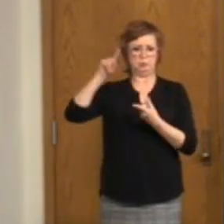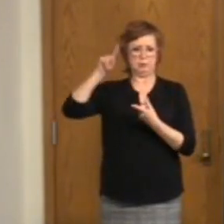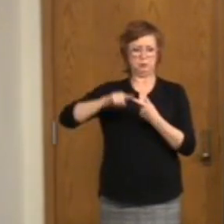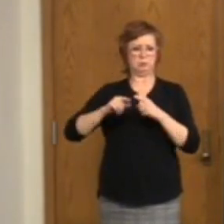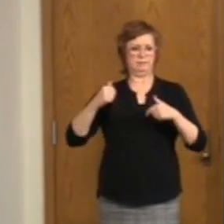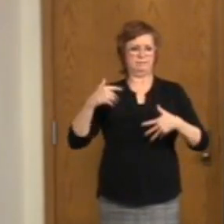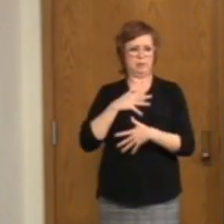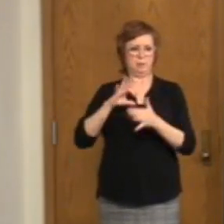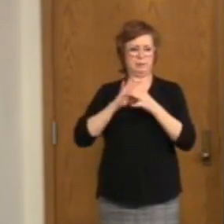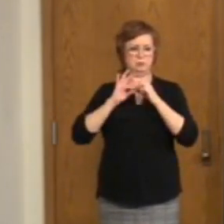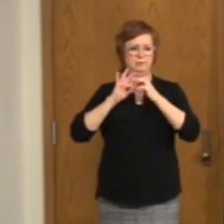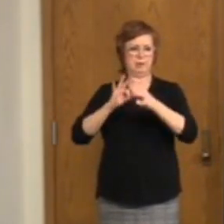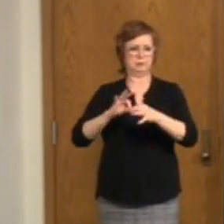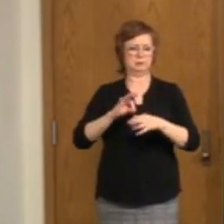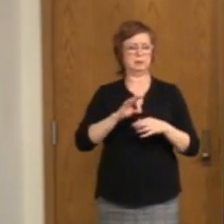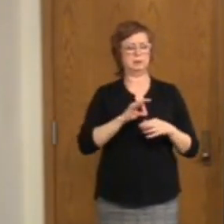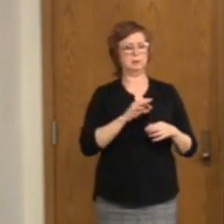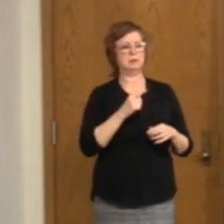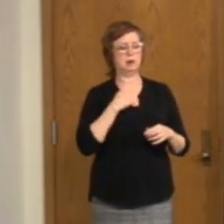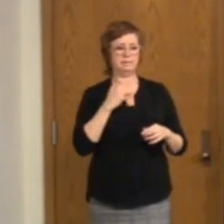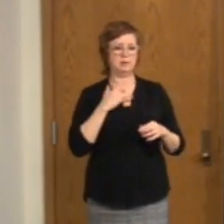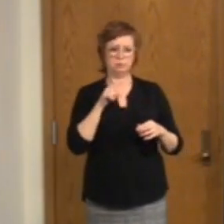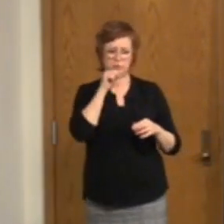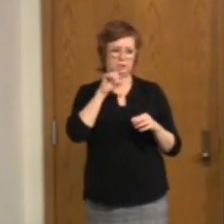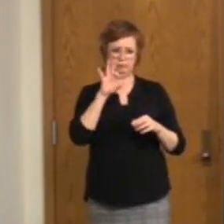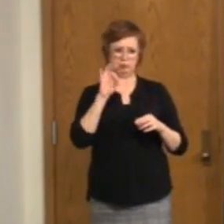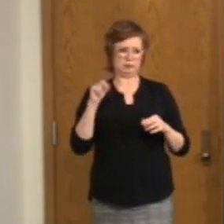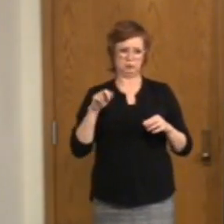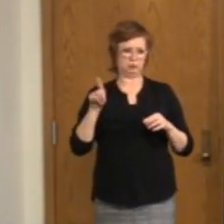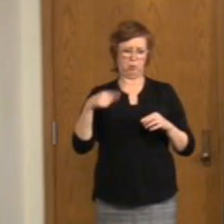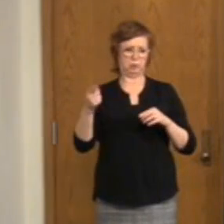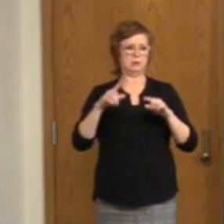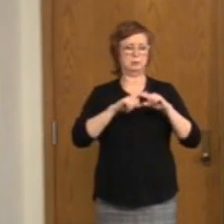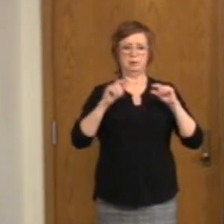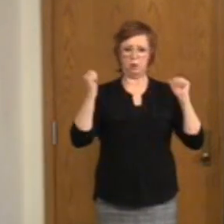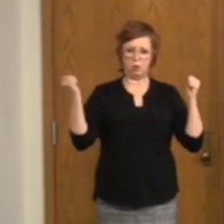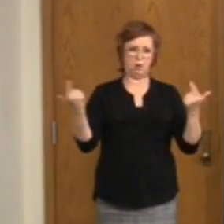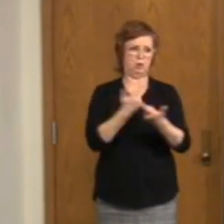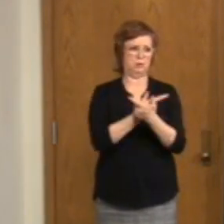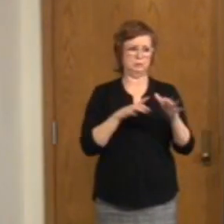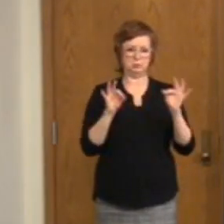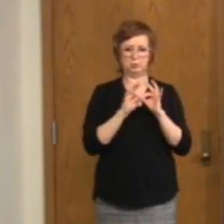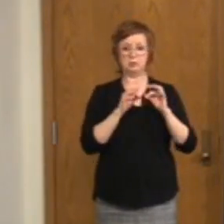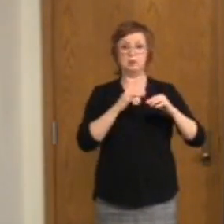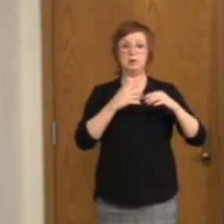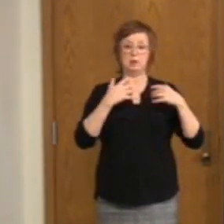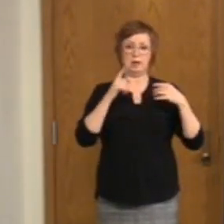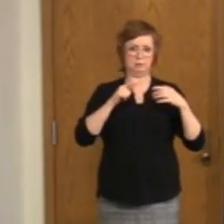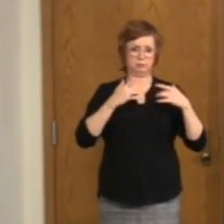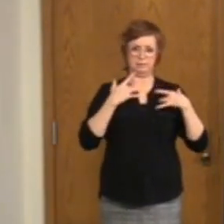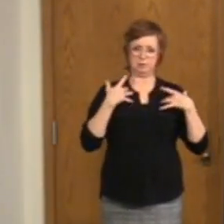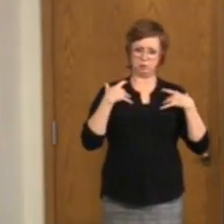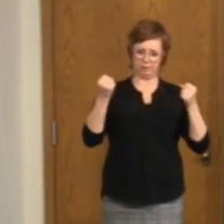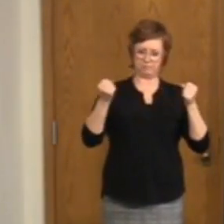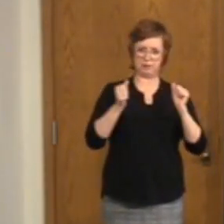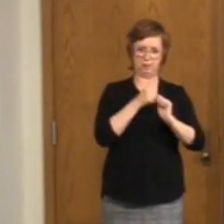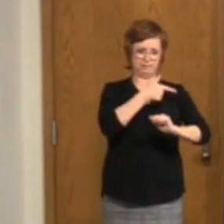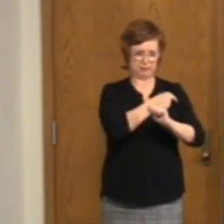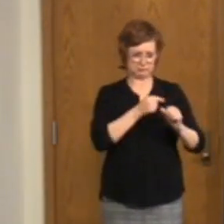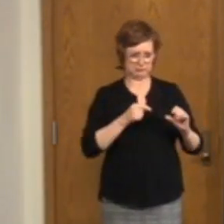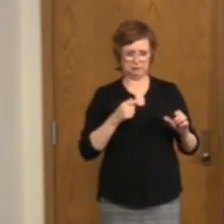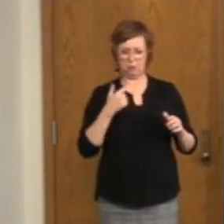think, vaccine confidence is important for all of us, including First Nations, healthcare workers, essential workers,